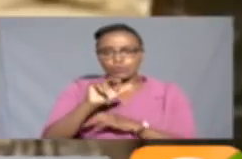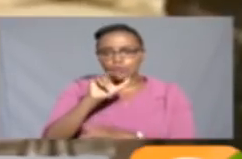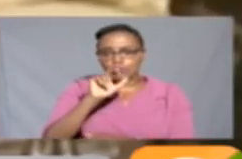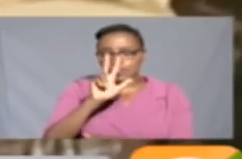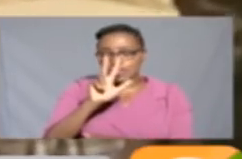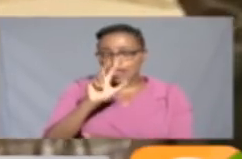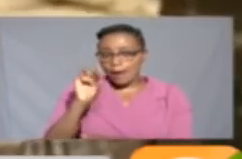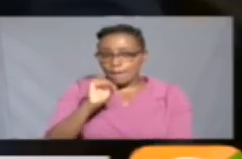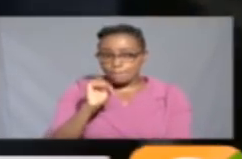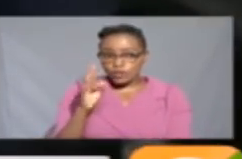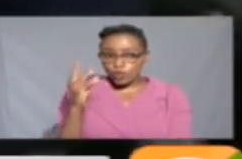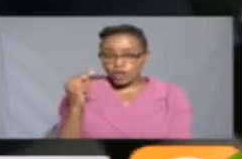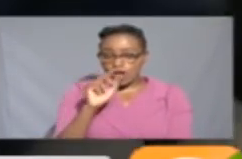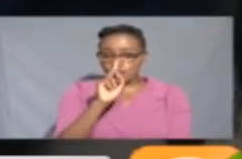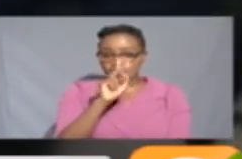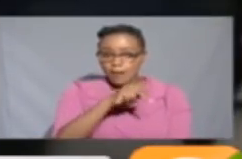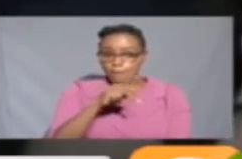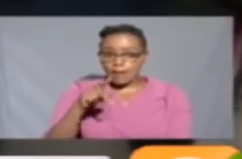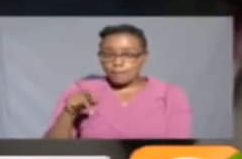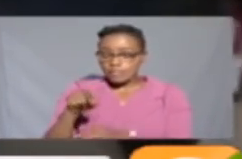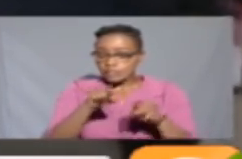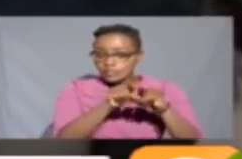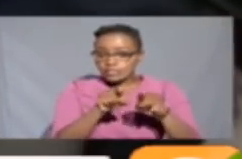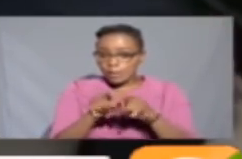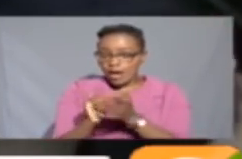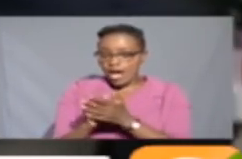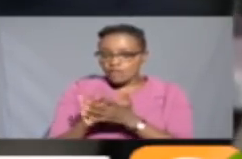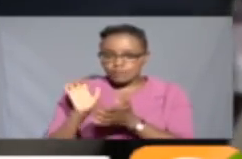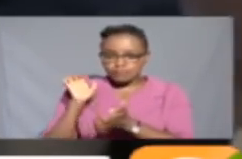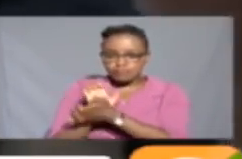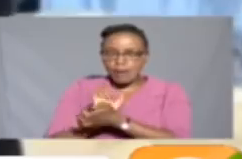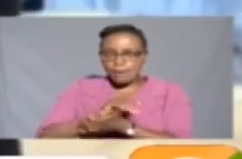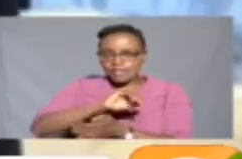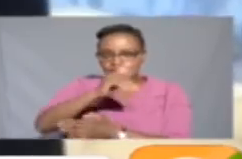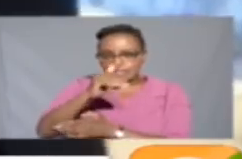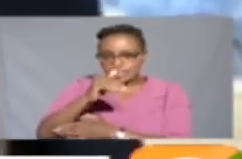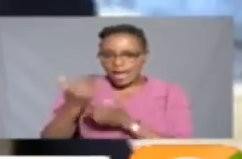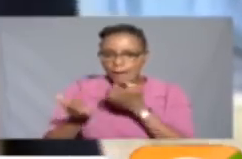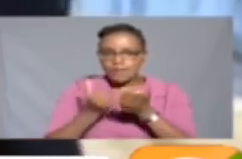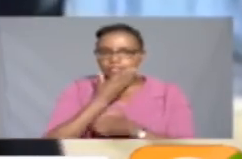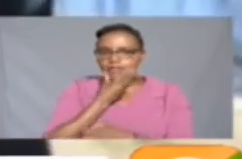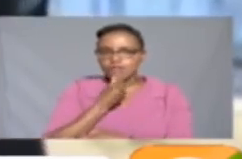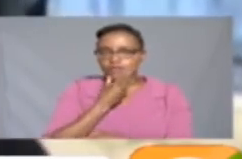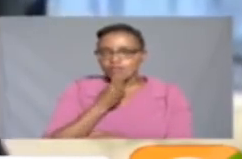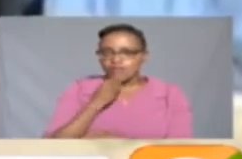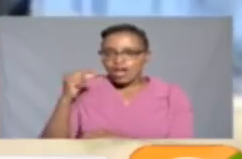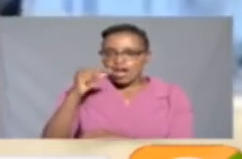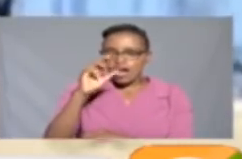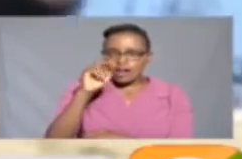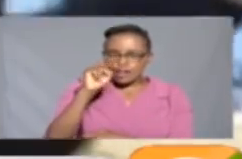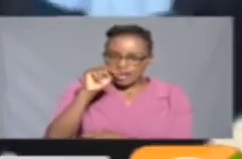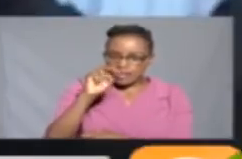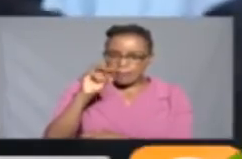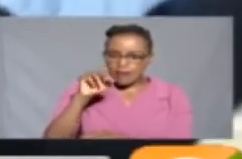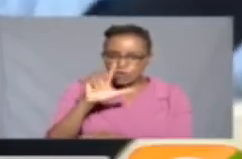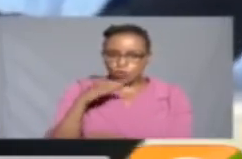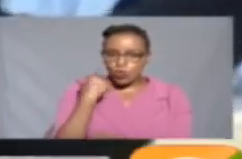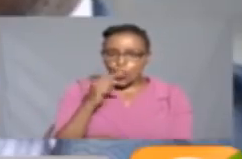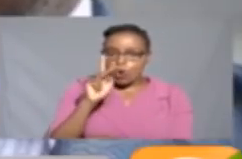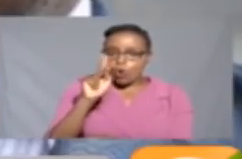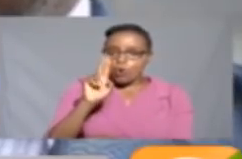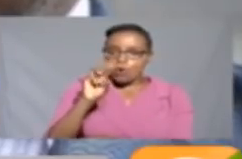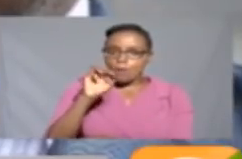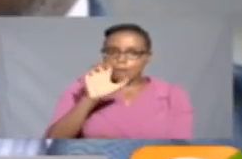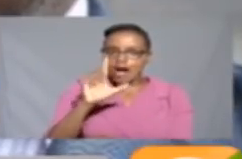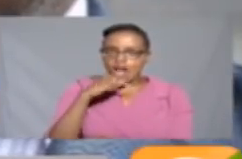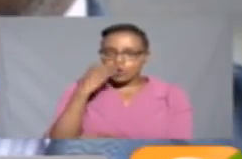shillings. The DPP has also okayed the prosecution of city businessman and proprietor of Grand Manor Hotel, Praful Kumar,